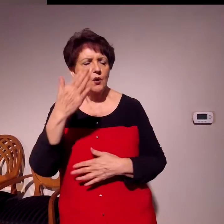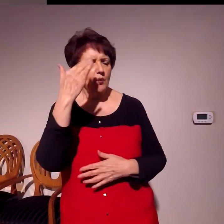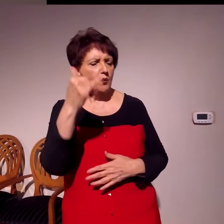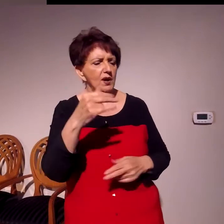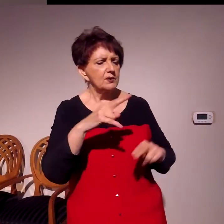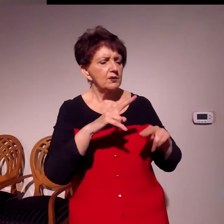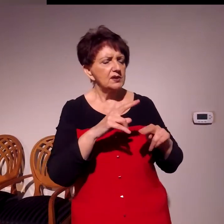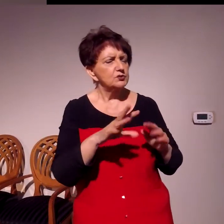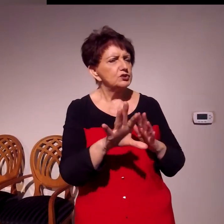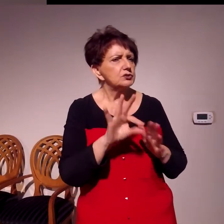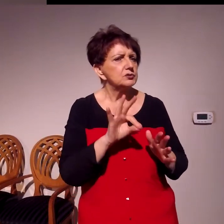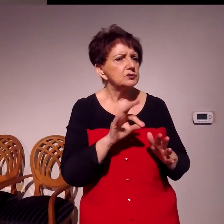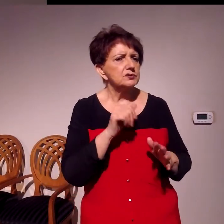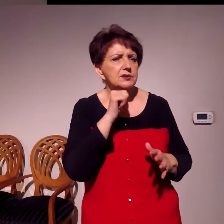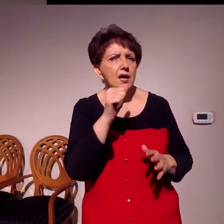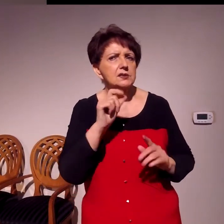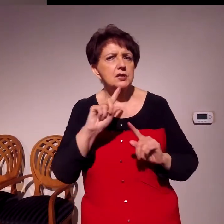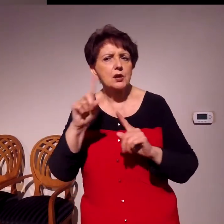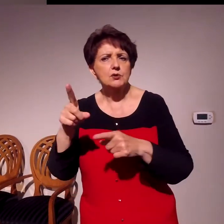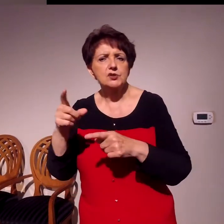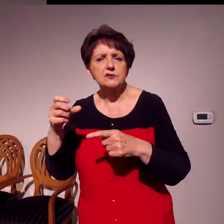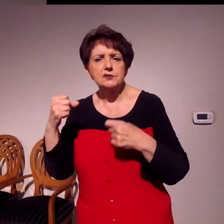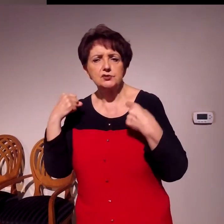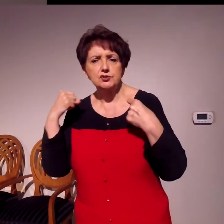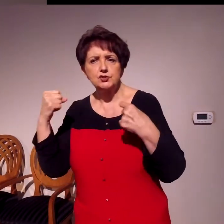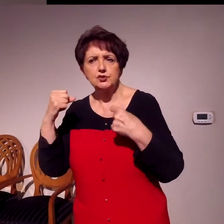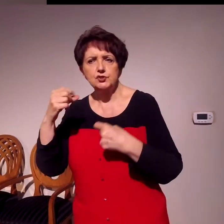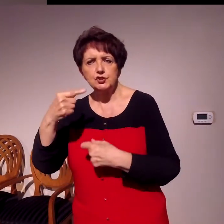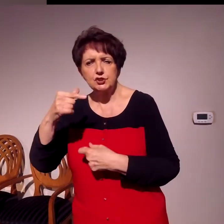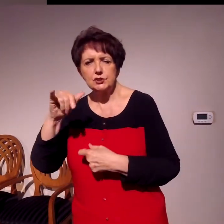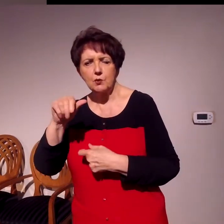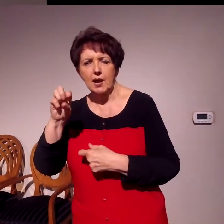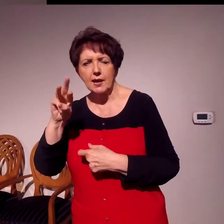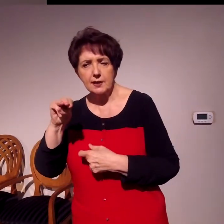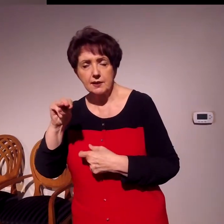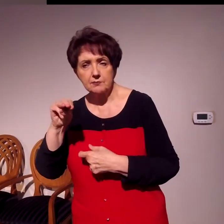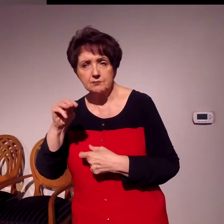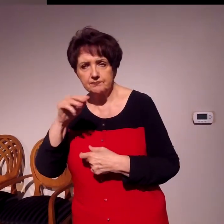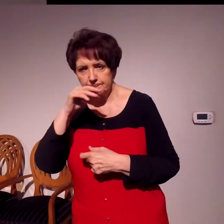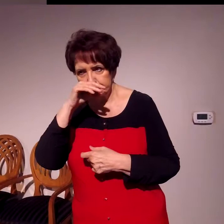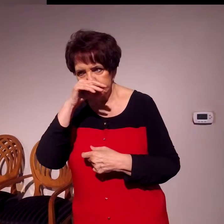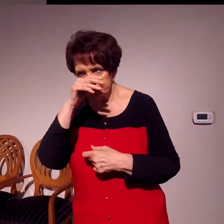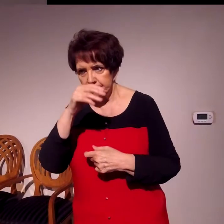not to go to the gym, even though in the last number of years, we won't discuss